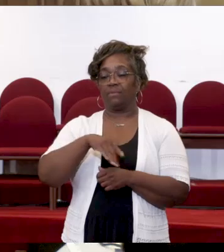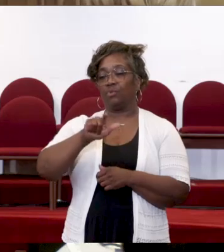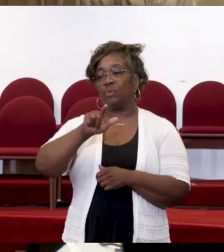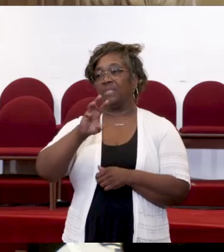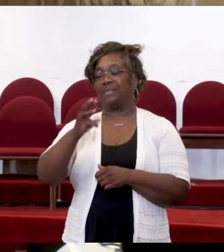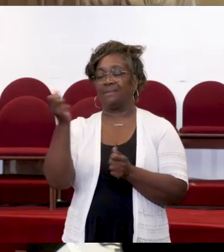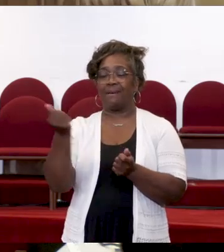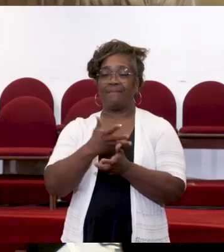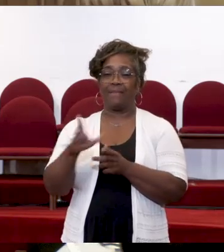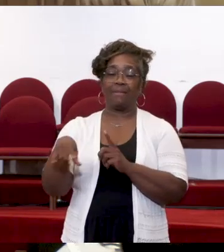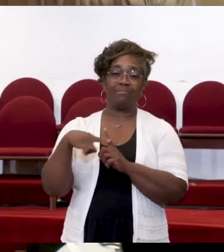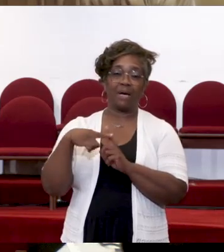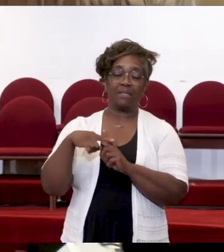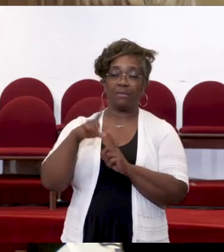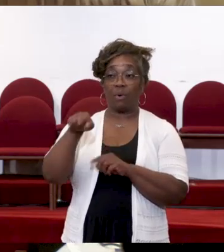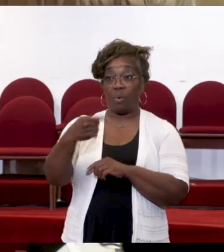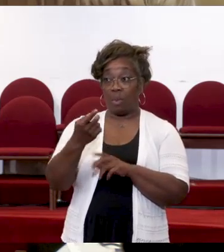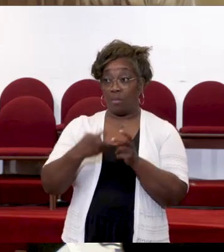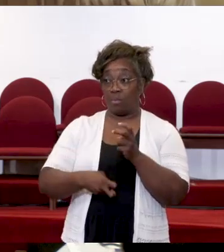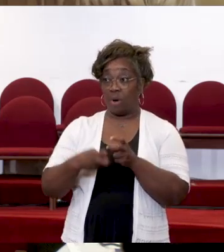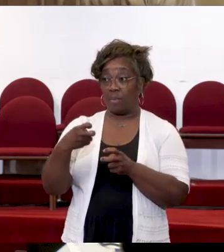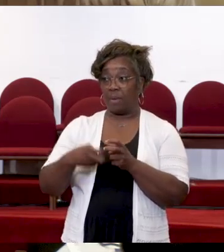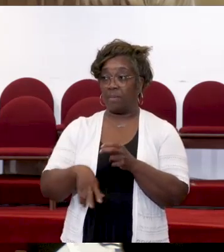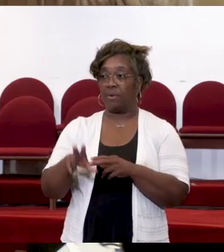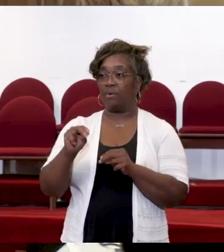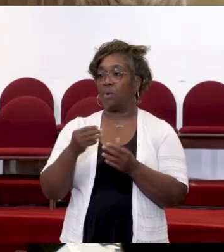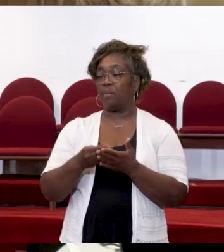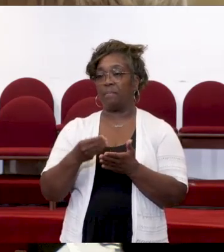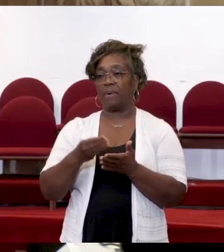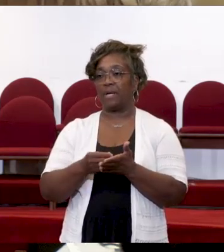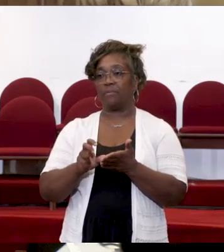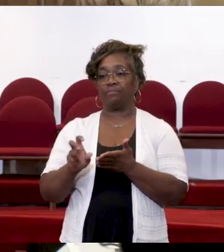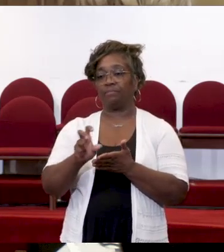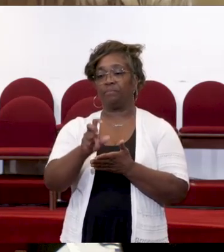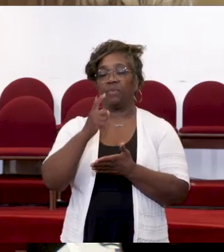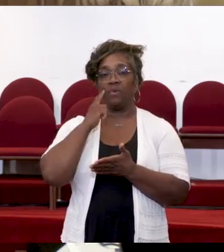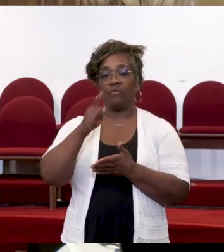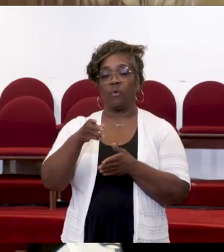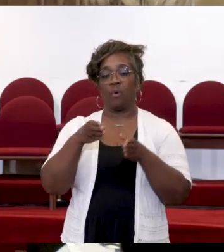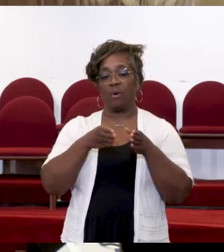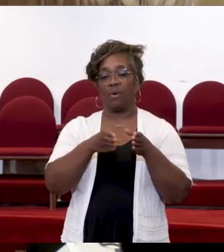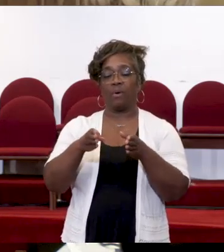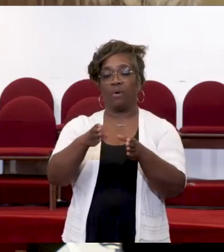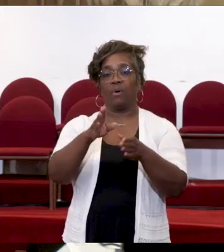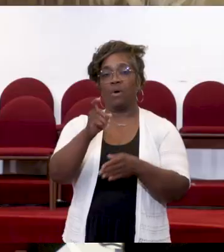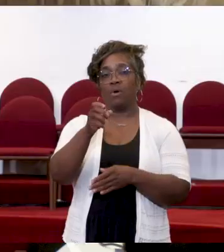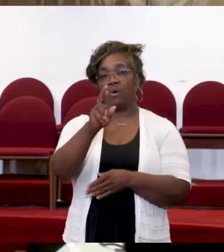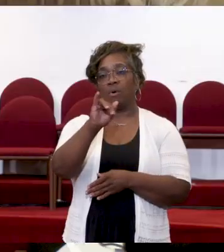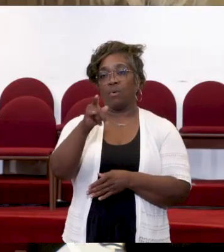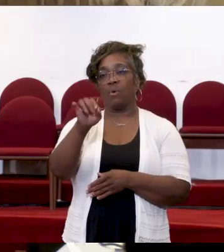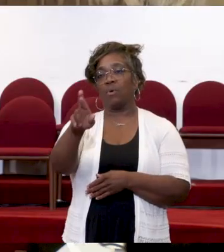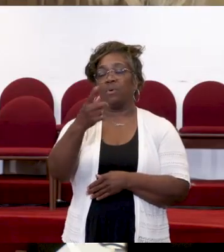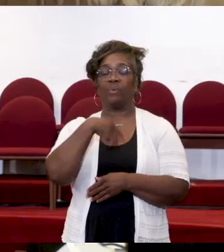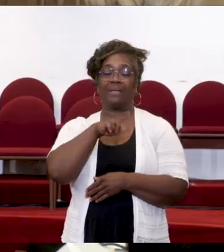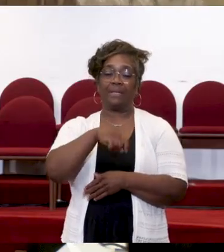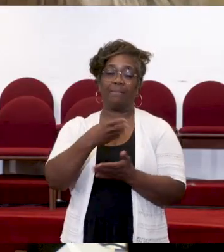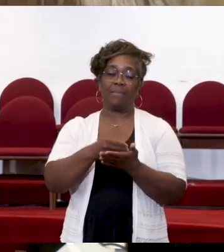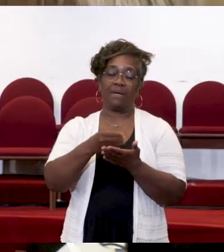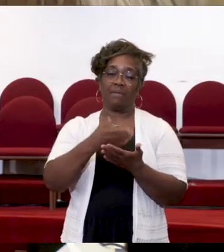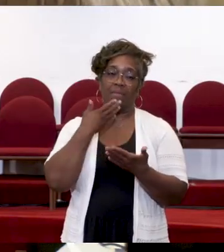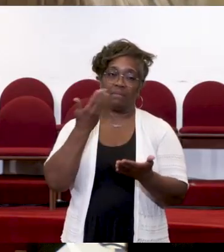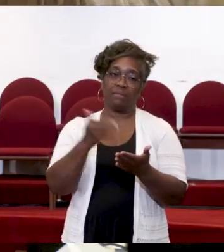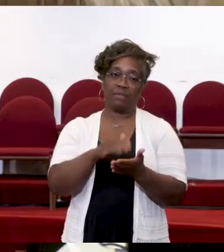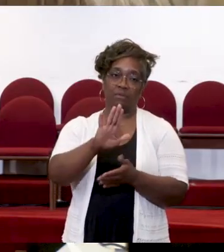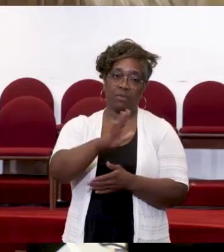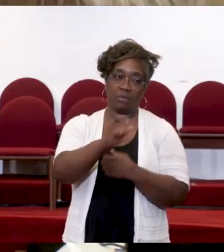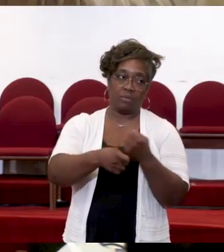positive. The only problem is there isn't money allocated for the corridor. We need money. Yeah. Thank you again for your support. Yeah. And